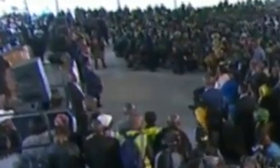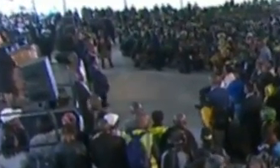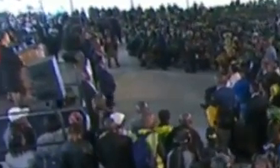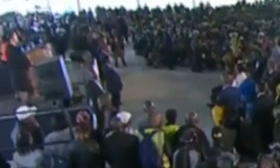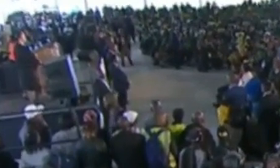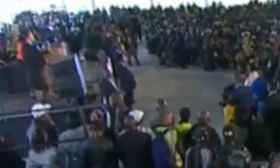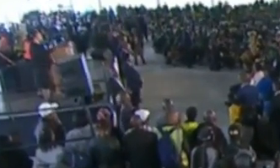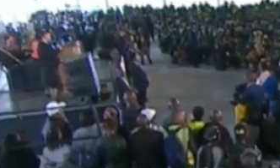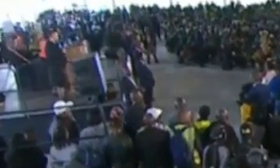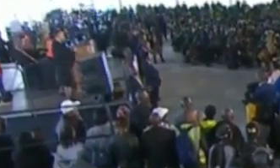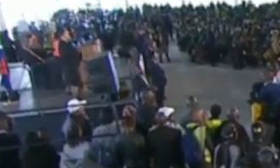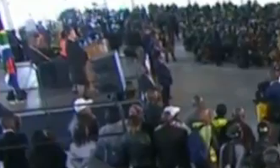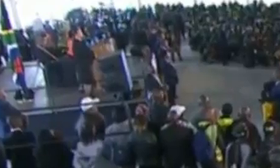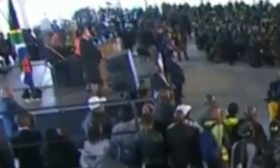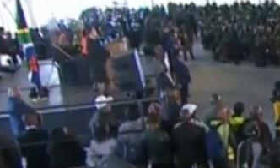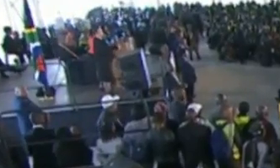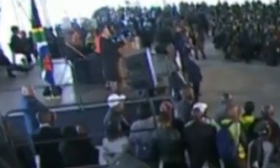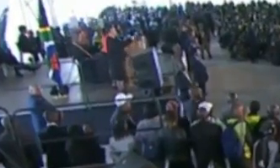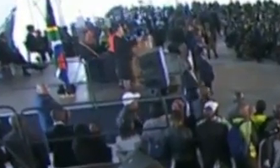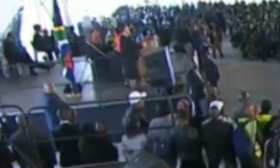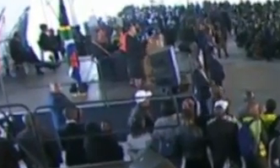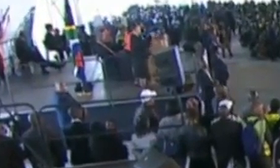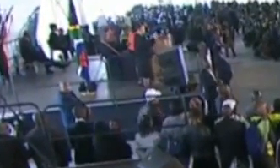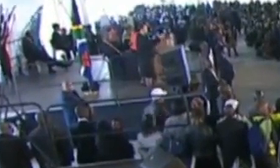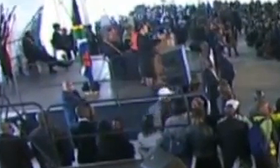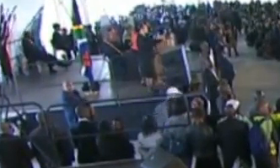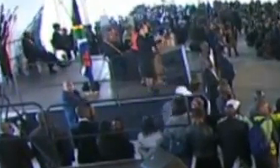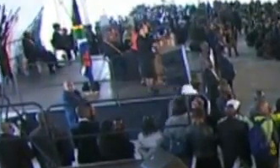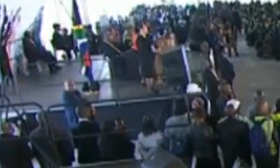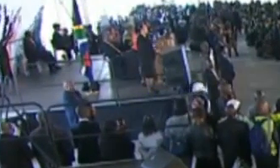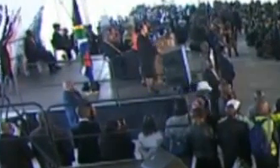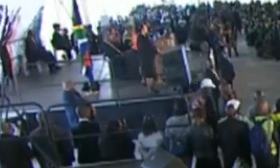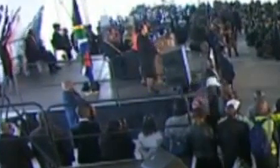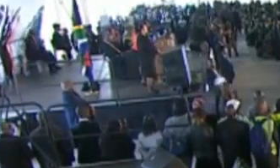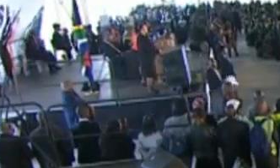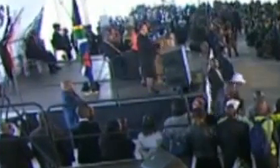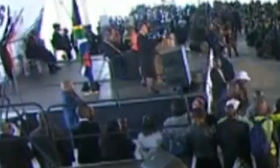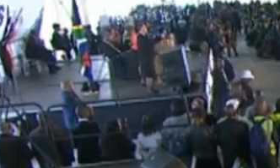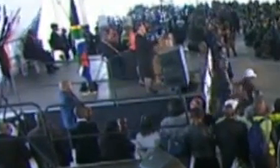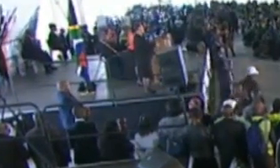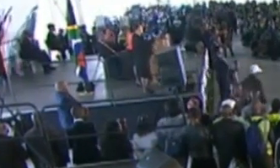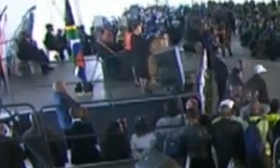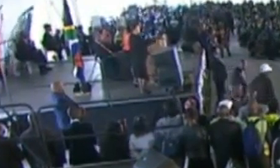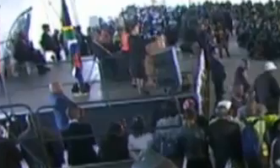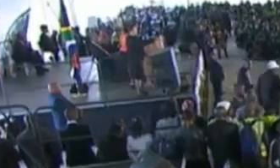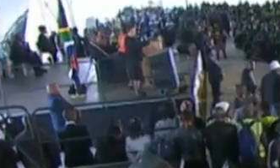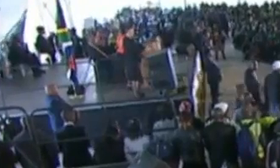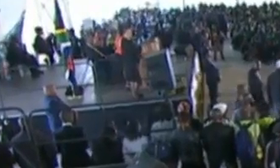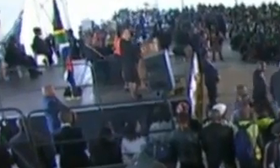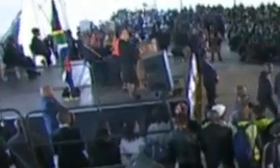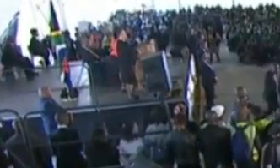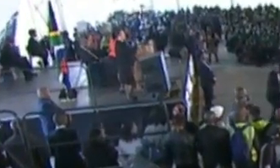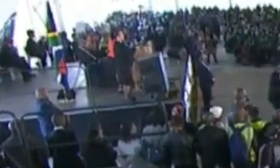our women from various organizations from all over South Africa, the Free State,